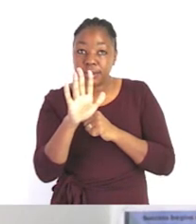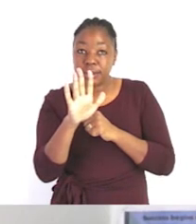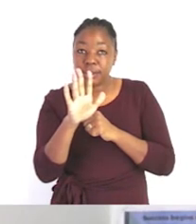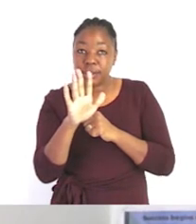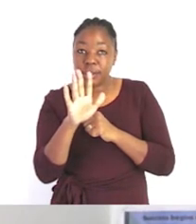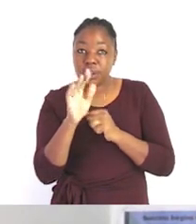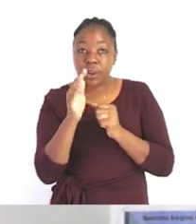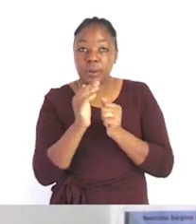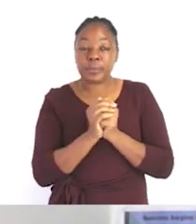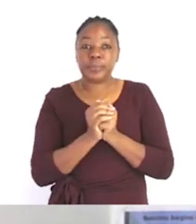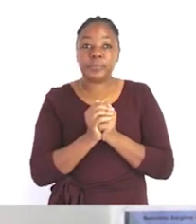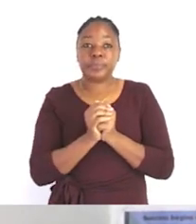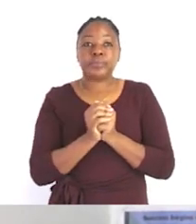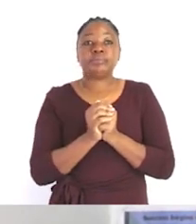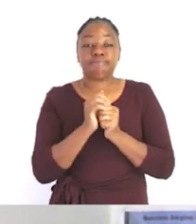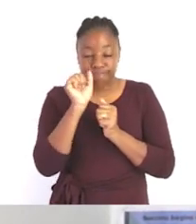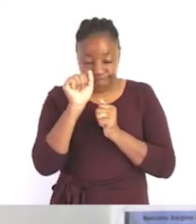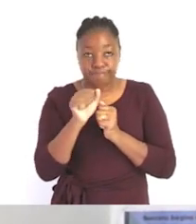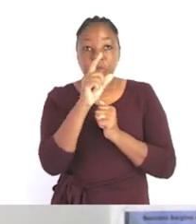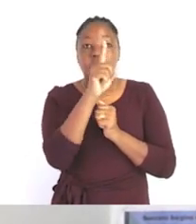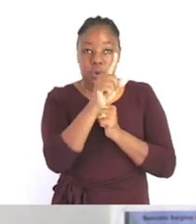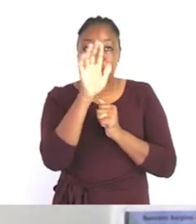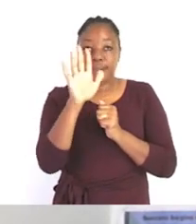we are going to write the number 15